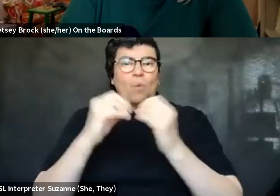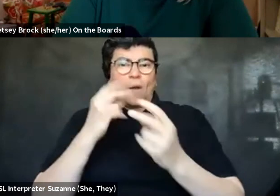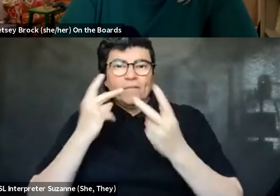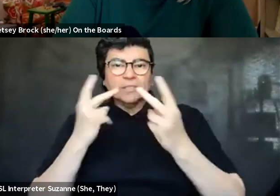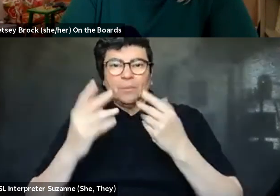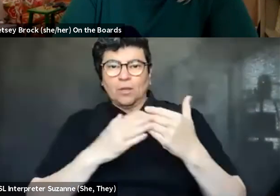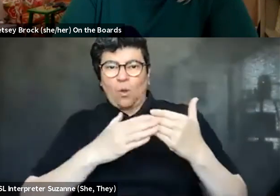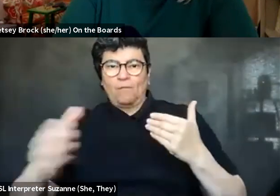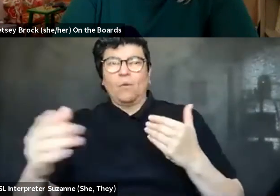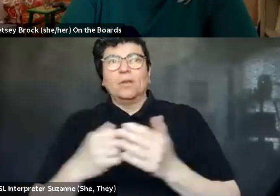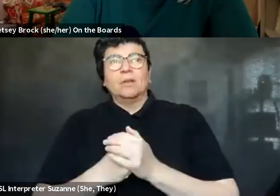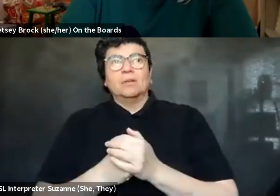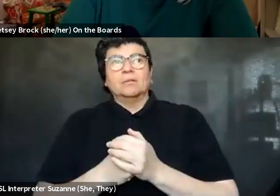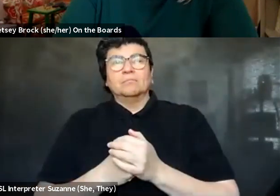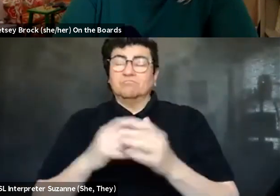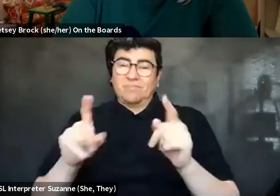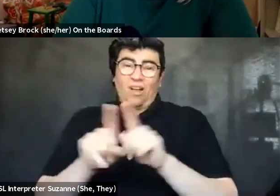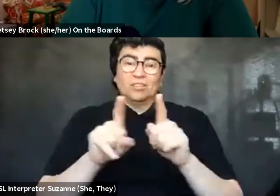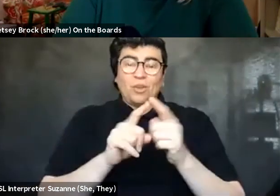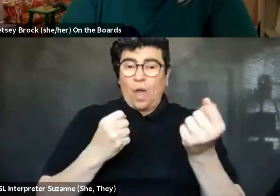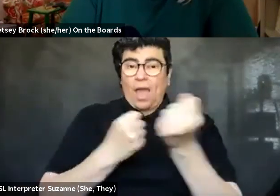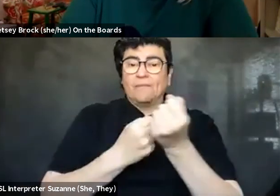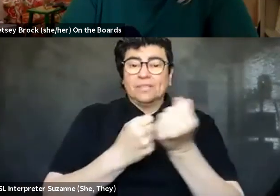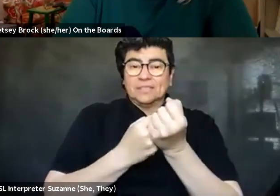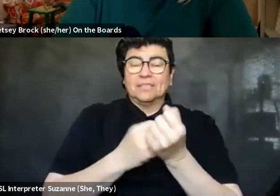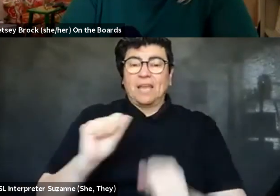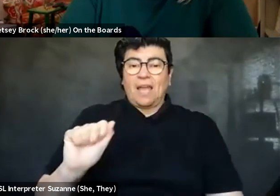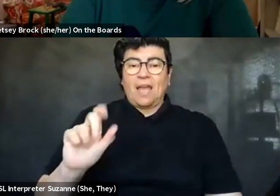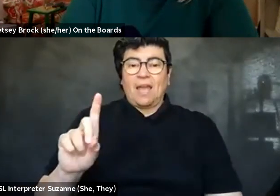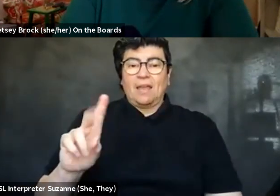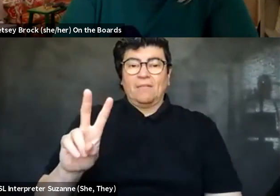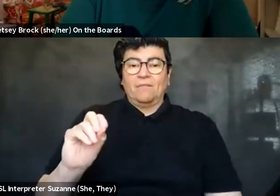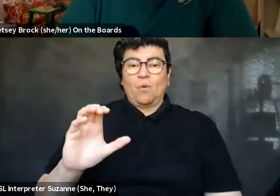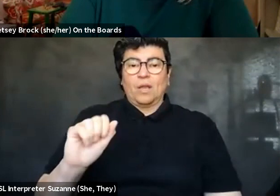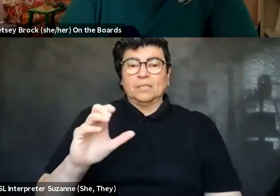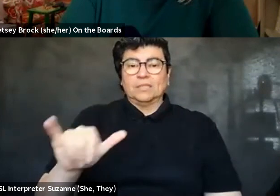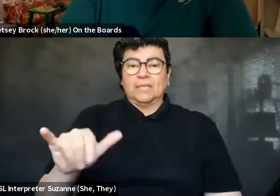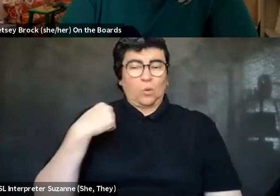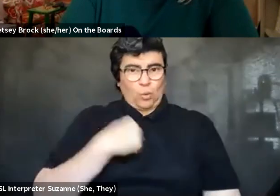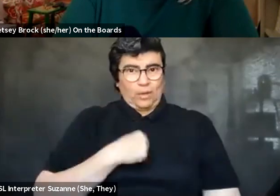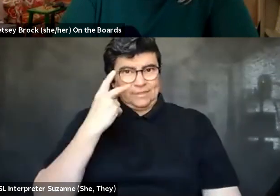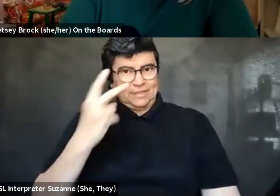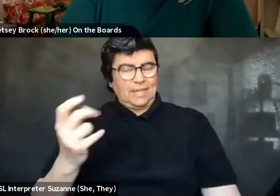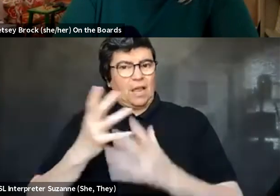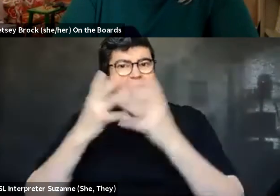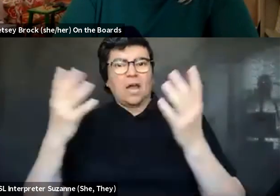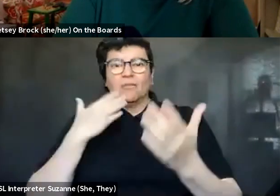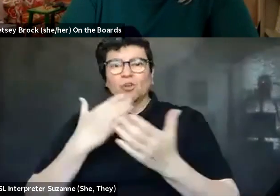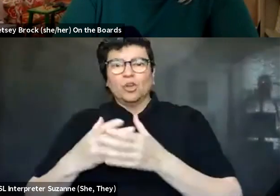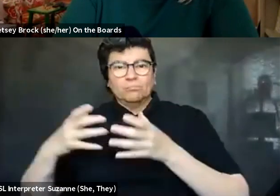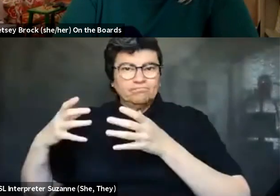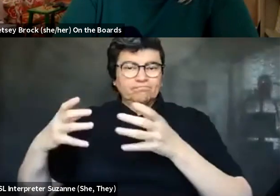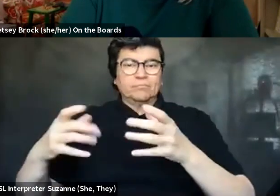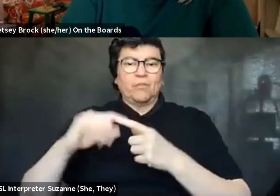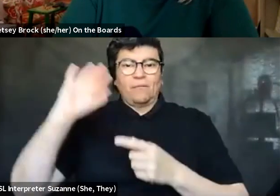Another part of that is advocacy. We have seen a lot of really good movement from our federal government,